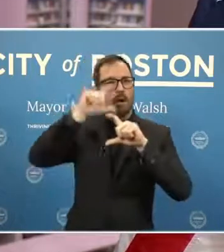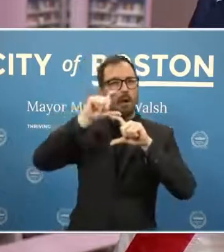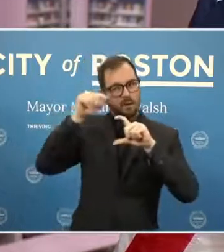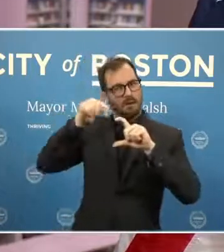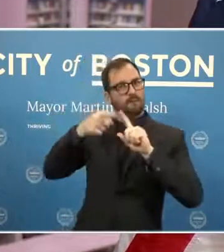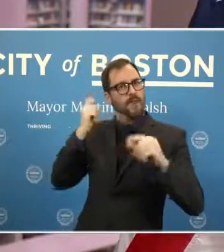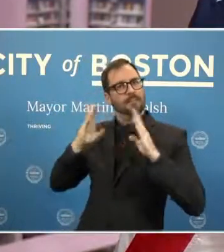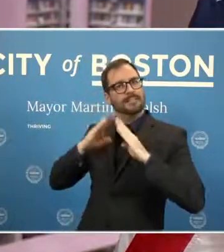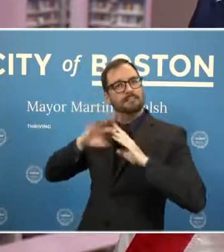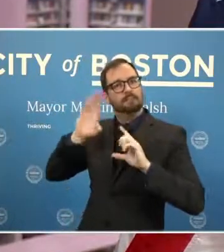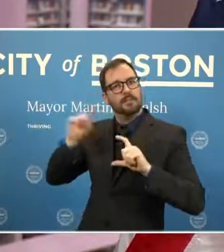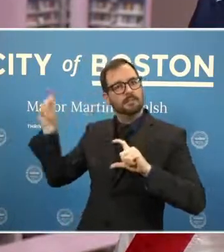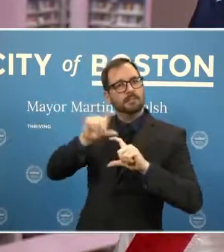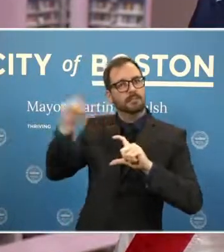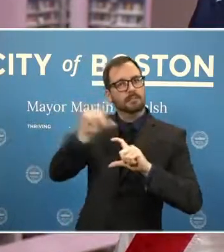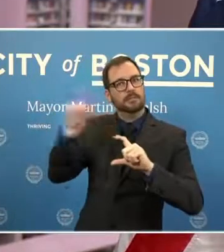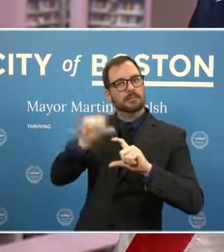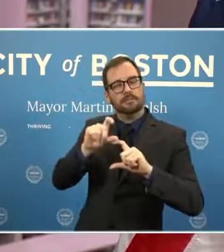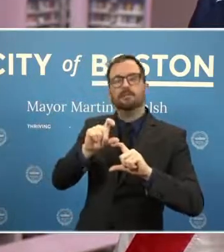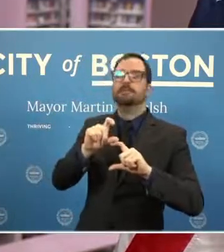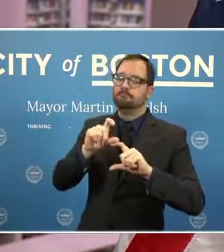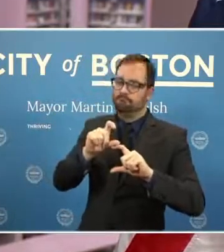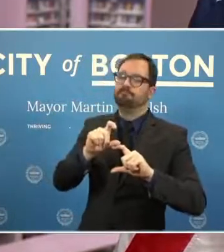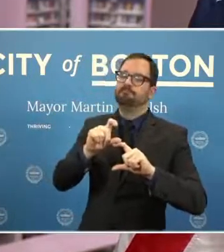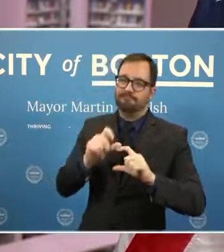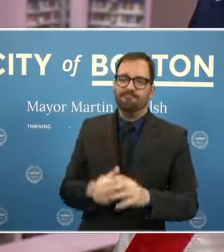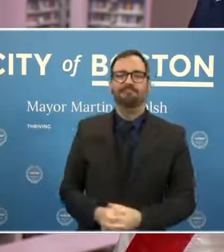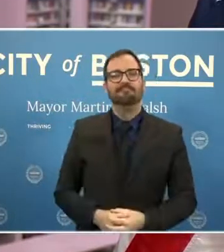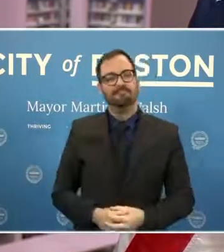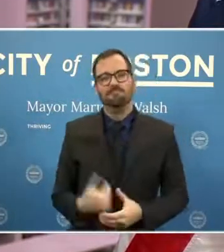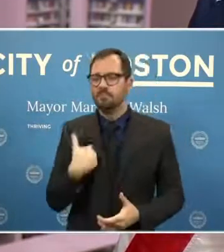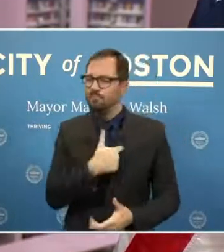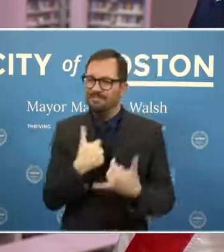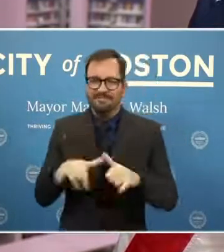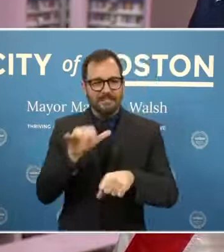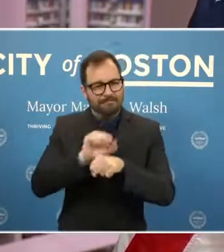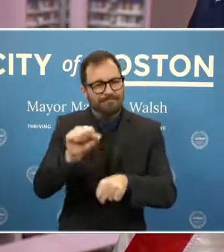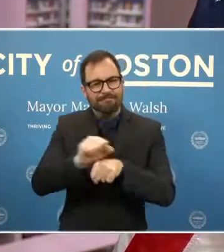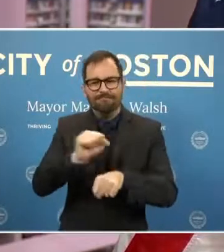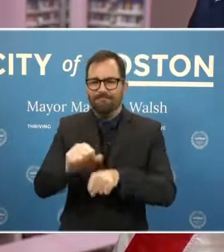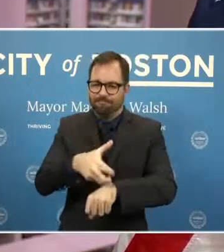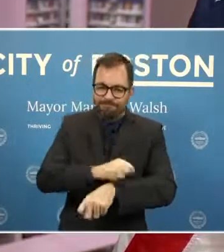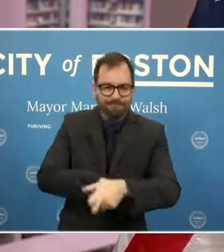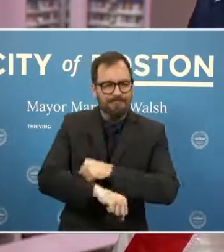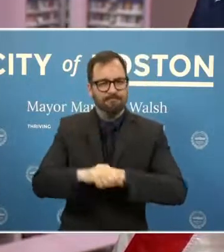ready to build more of the supportive housing that changes people's lives.